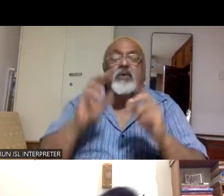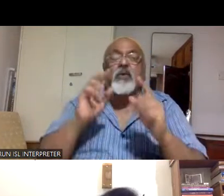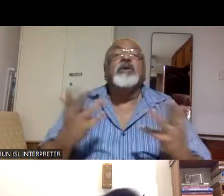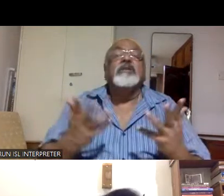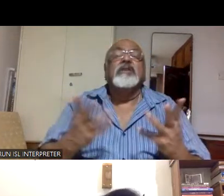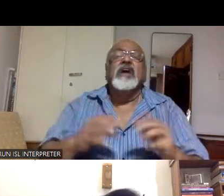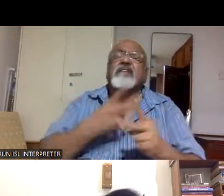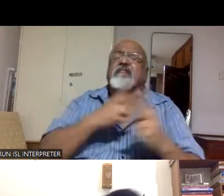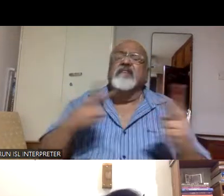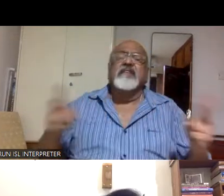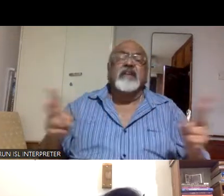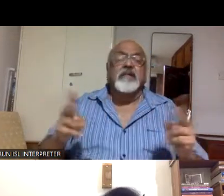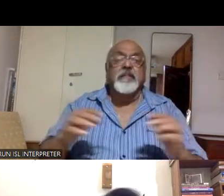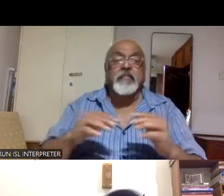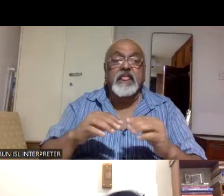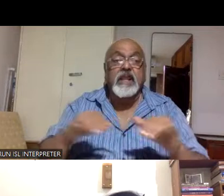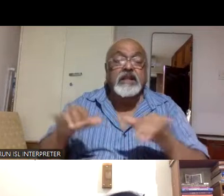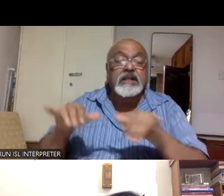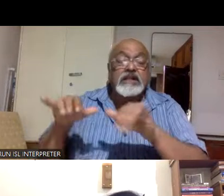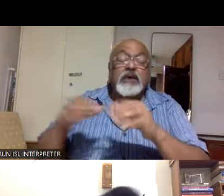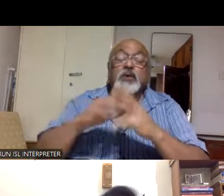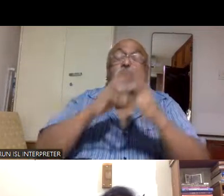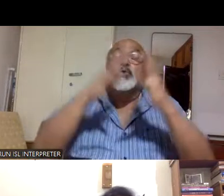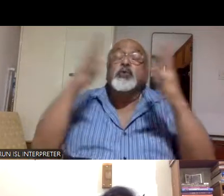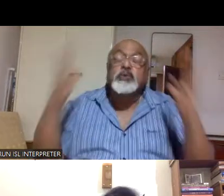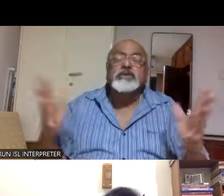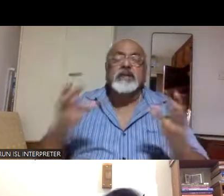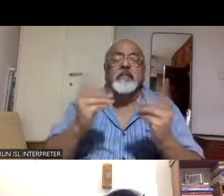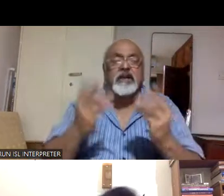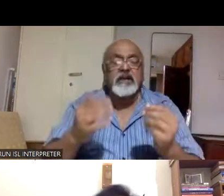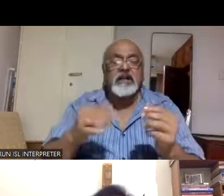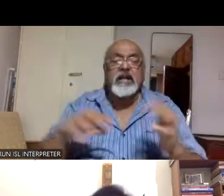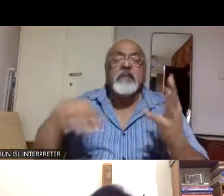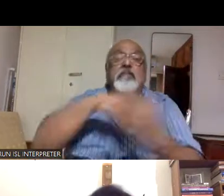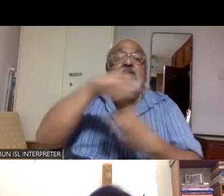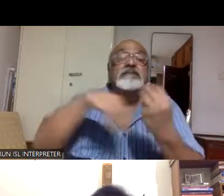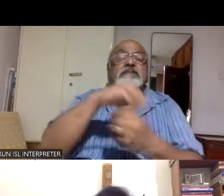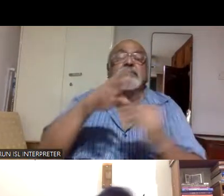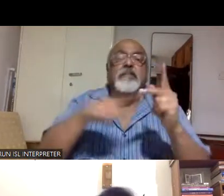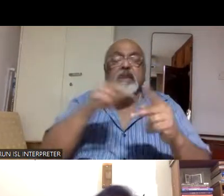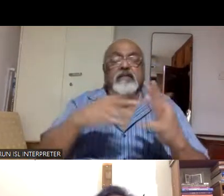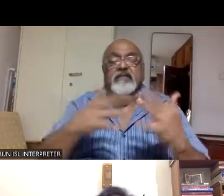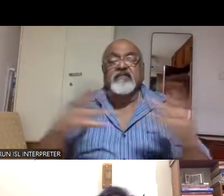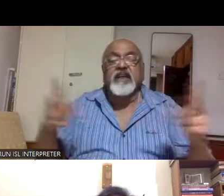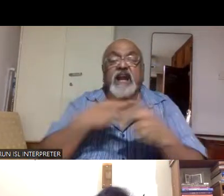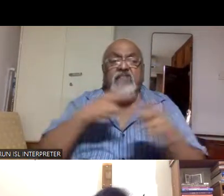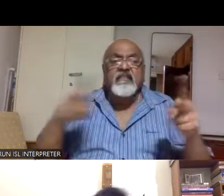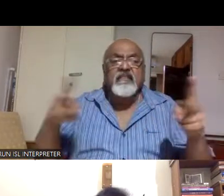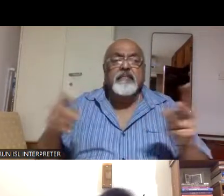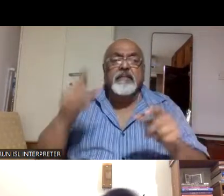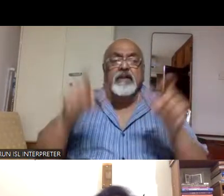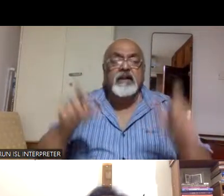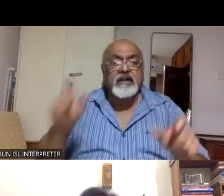things, homogeneous population, it's a huge population. Number two, it is a heterogeneous population. Number three, it